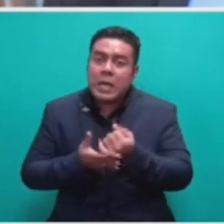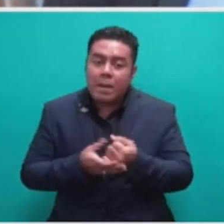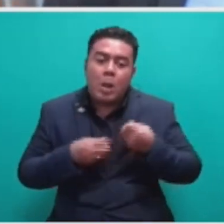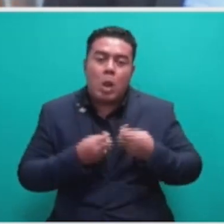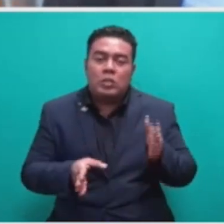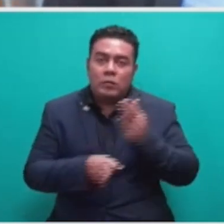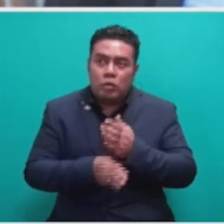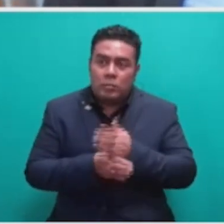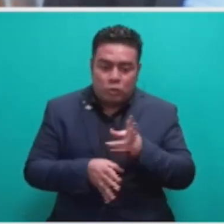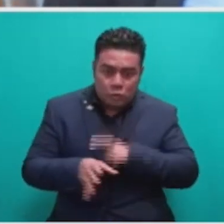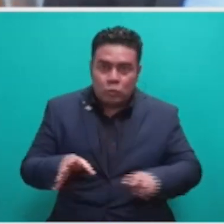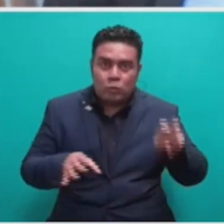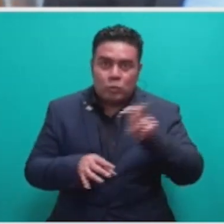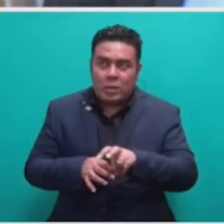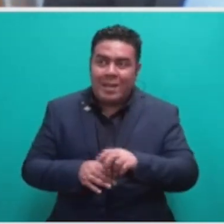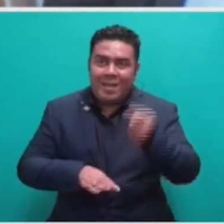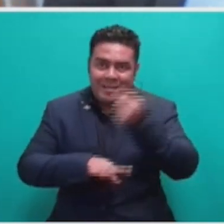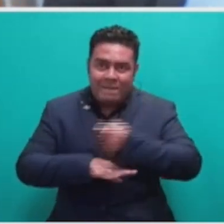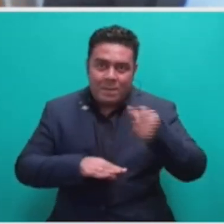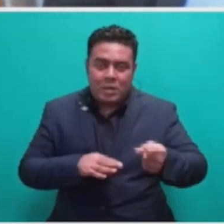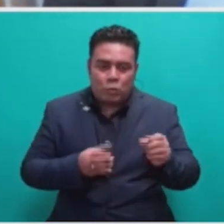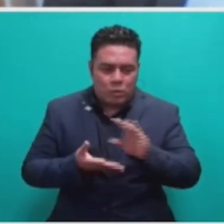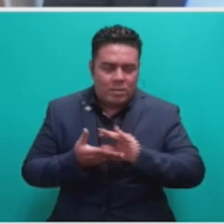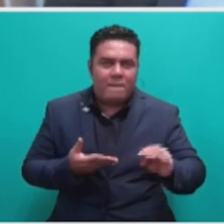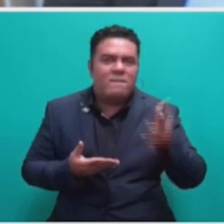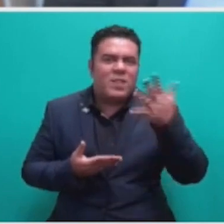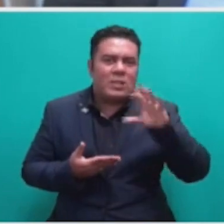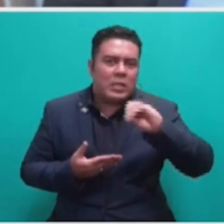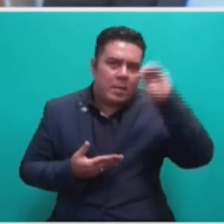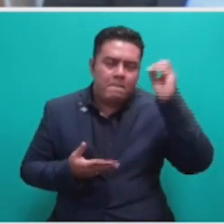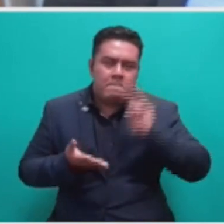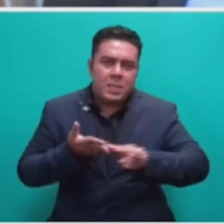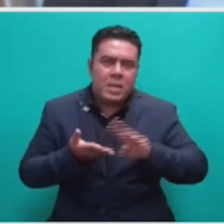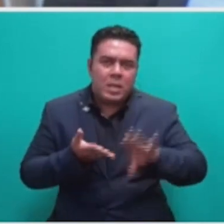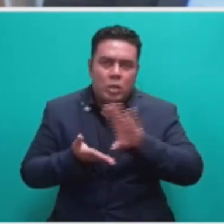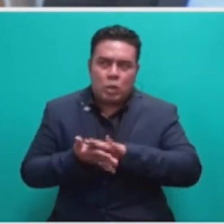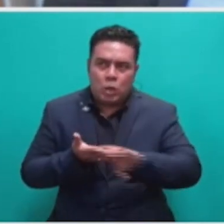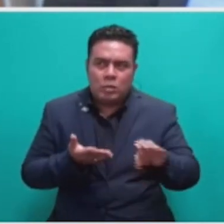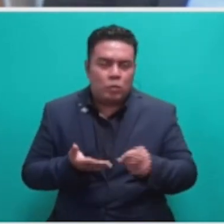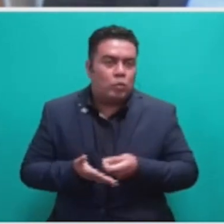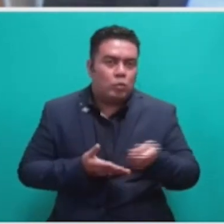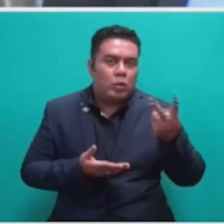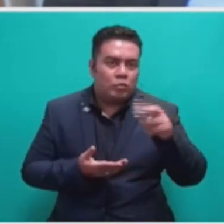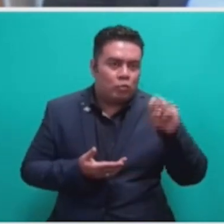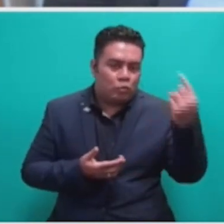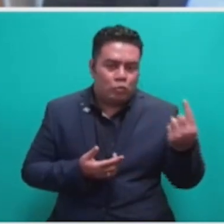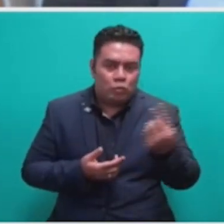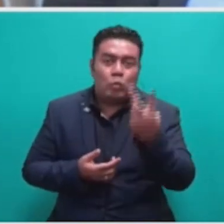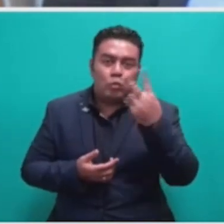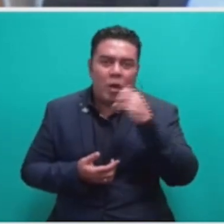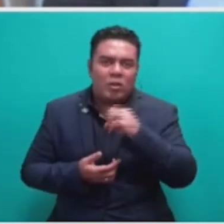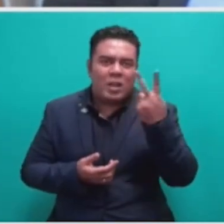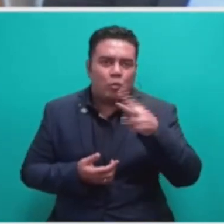As soon as we came in, as a government, we allocated $50 million. We paid $200 each to